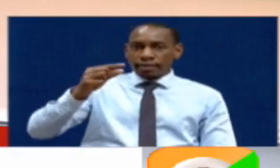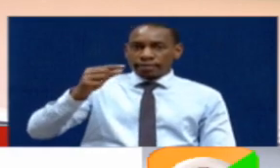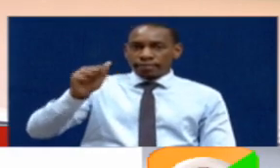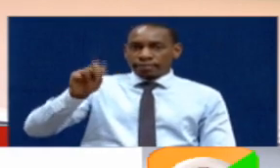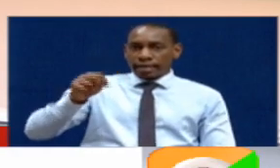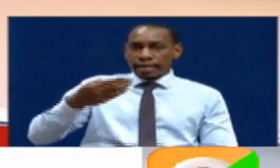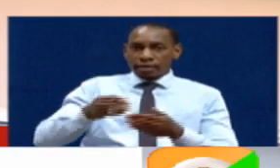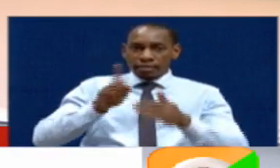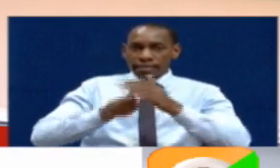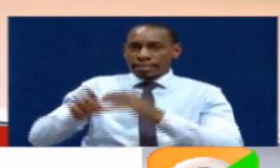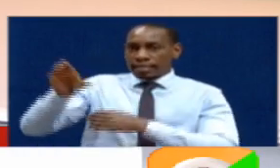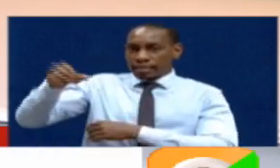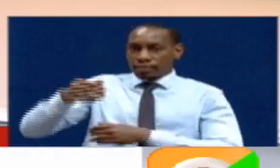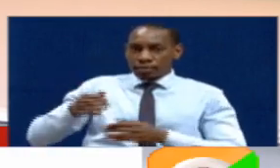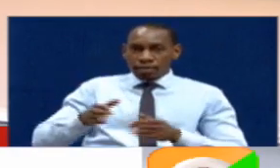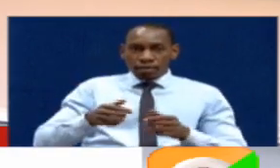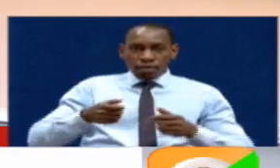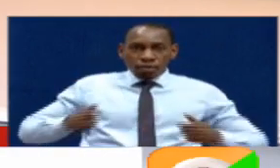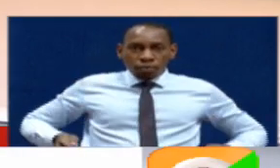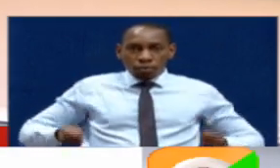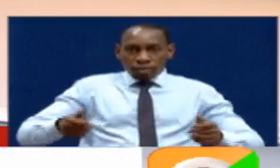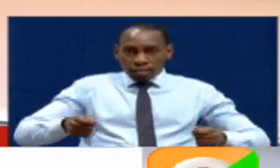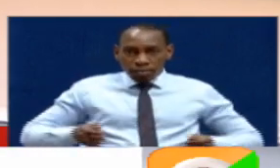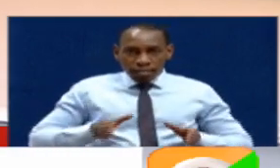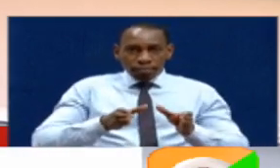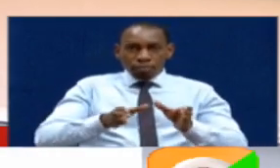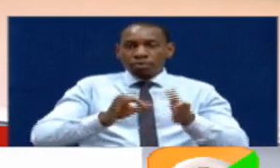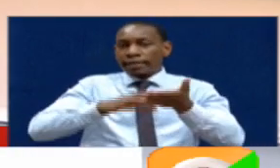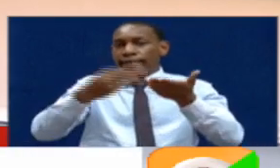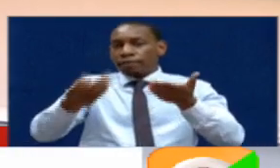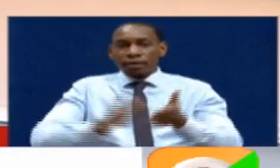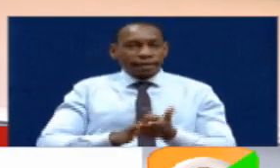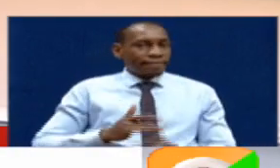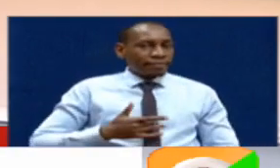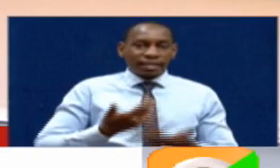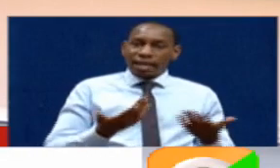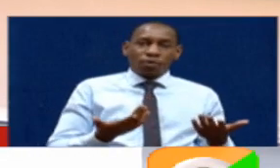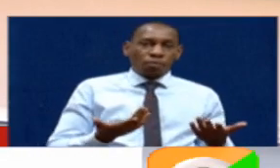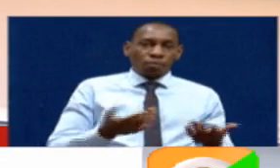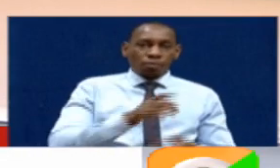supermarket and they're pushing your wheelchair, pushing you to the ground. How did you feel?